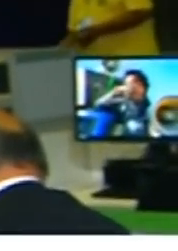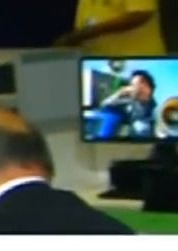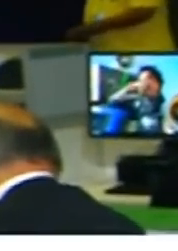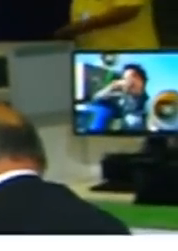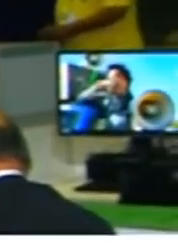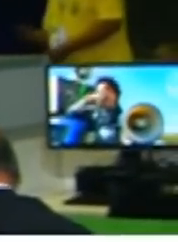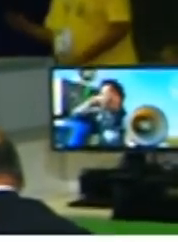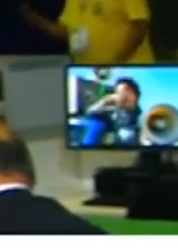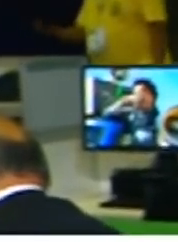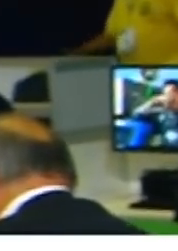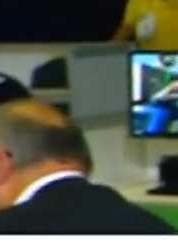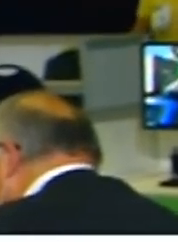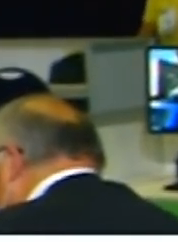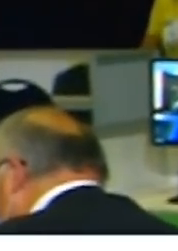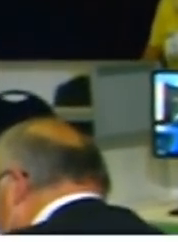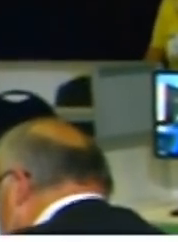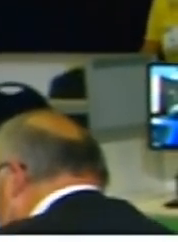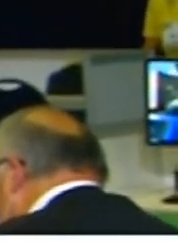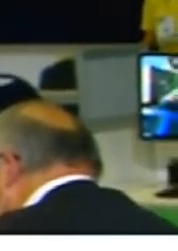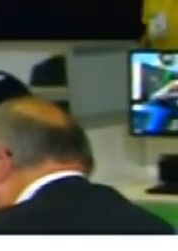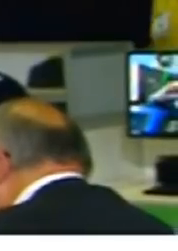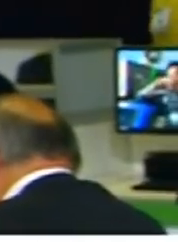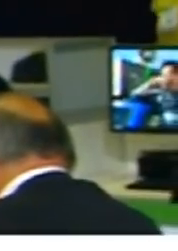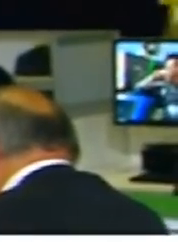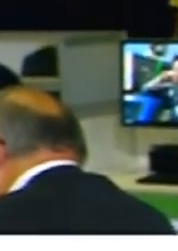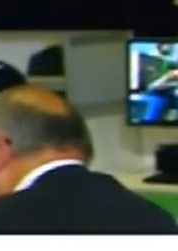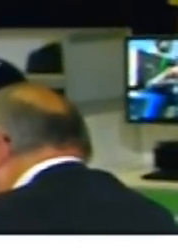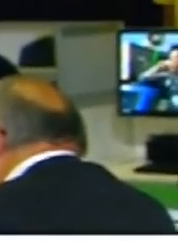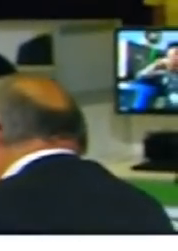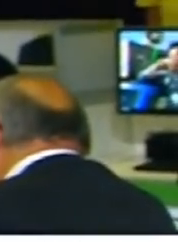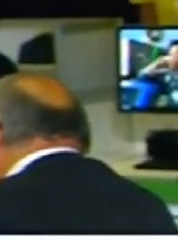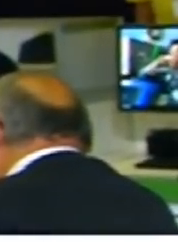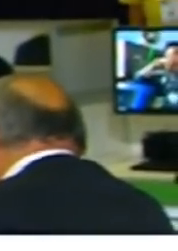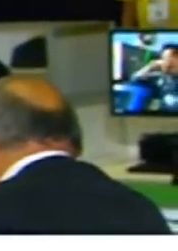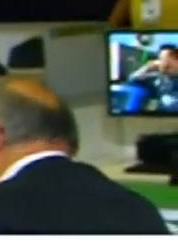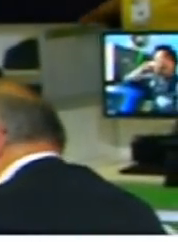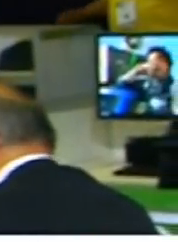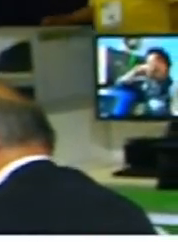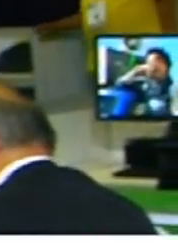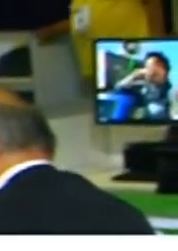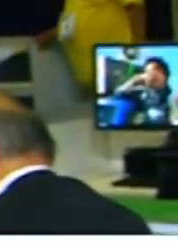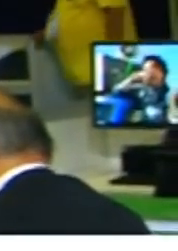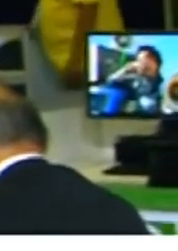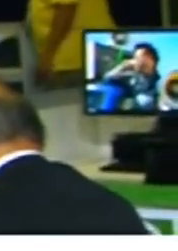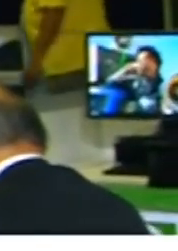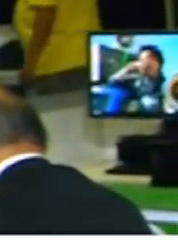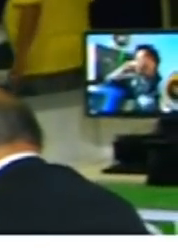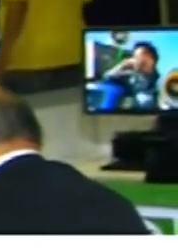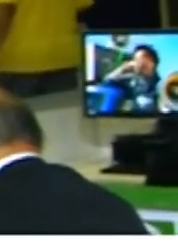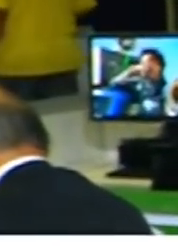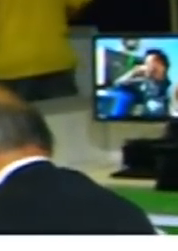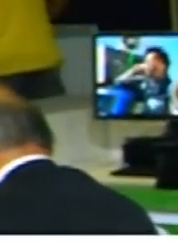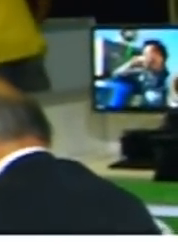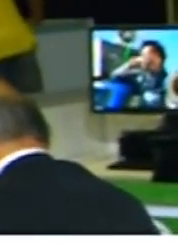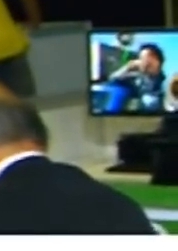actions, what we do, particularly service delivery. But we have started with a program of renewal. We are renewing